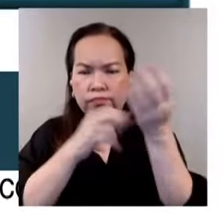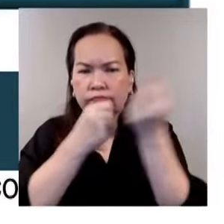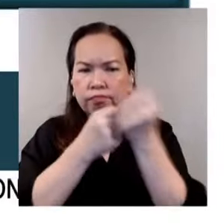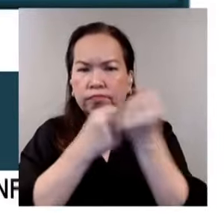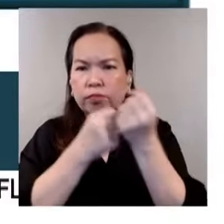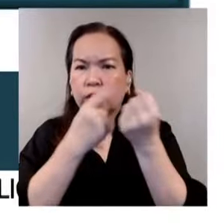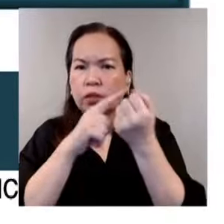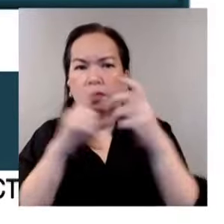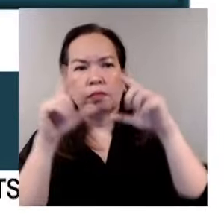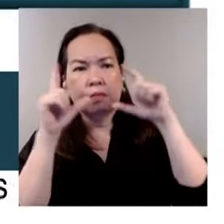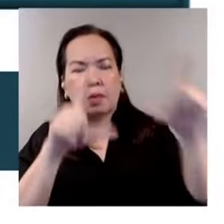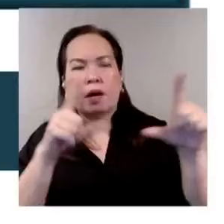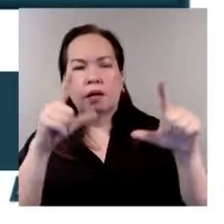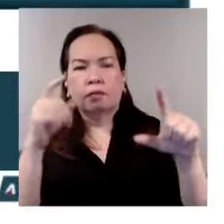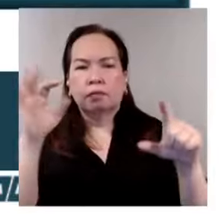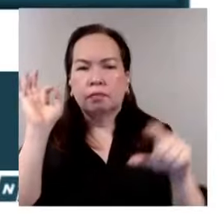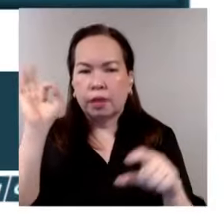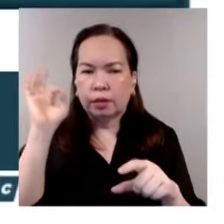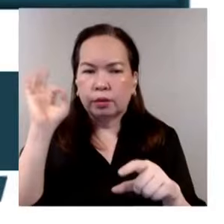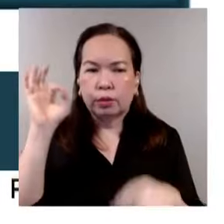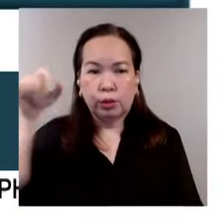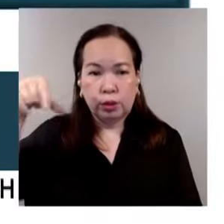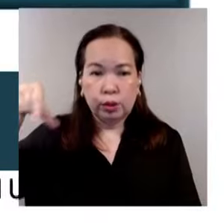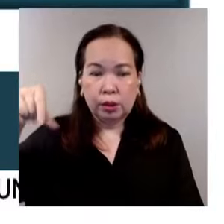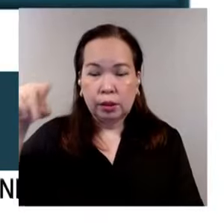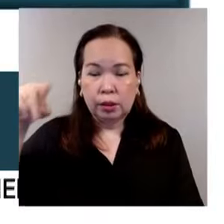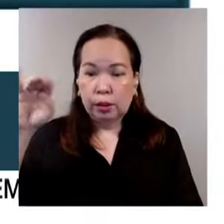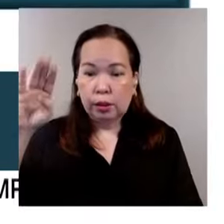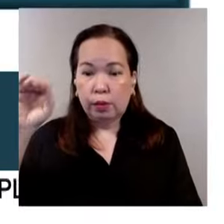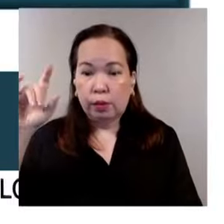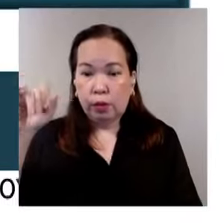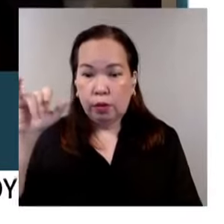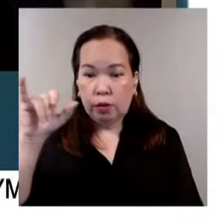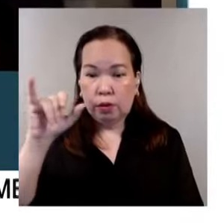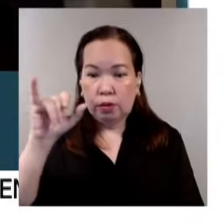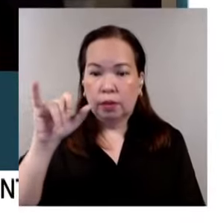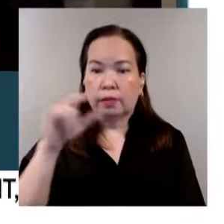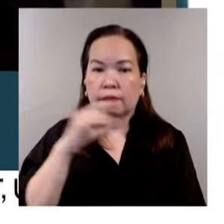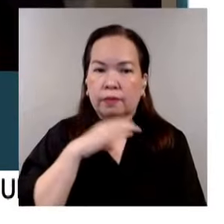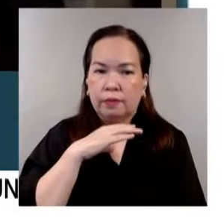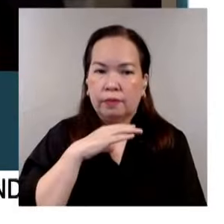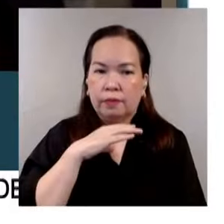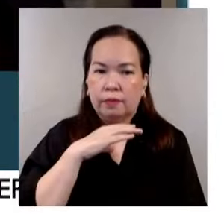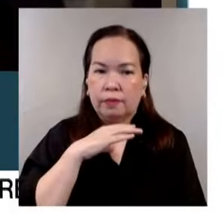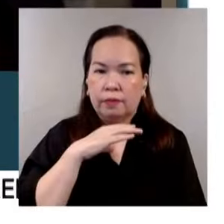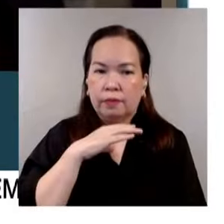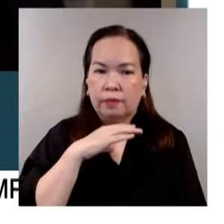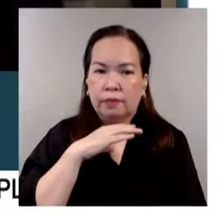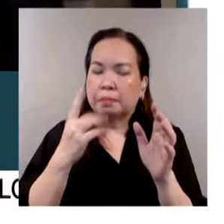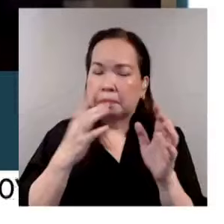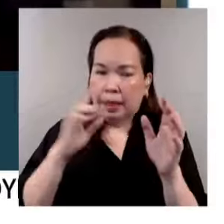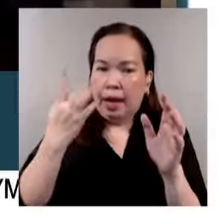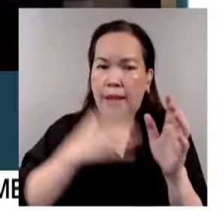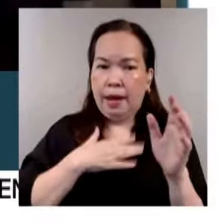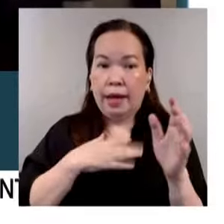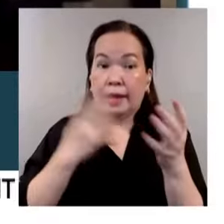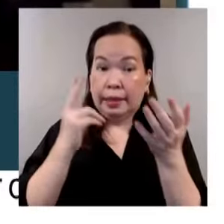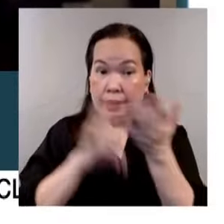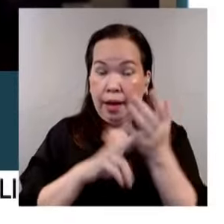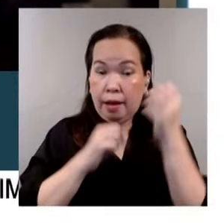Quiboloy? Well, first of all, I would like to explain first why I signed in the first place. That was the